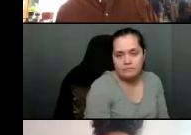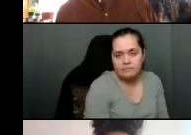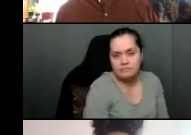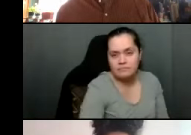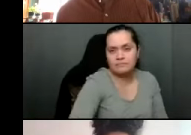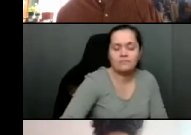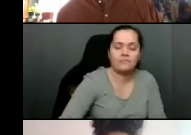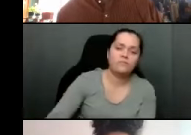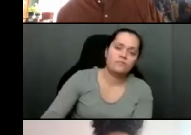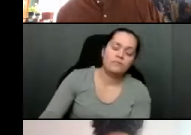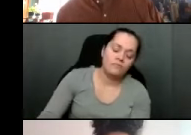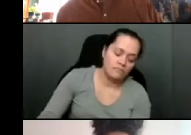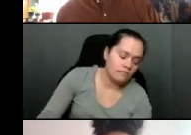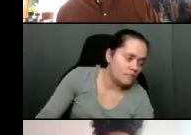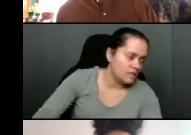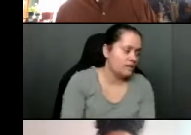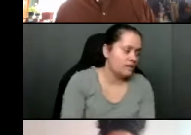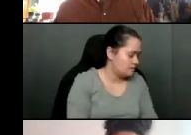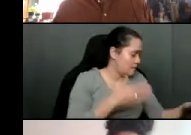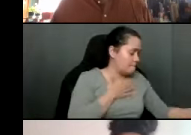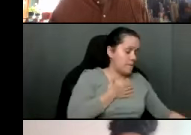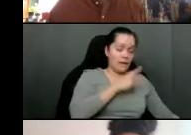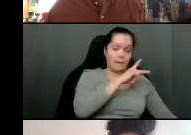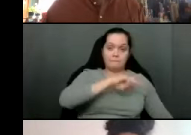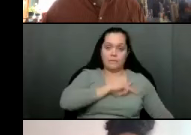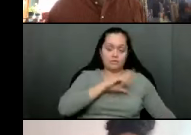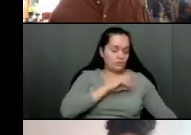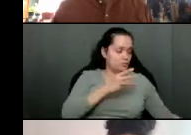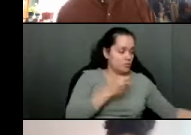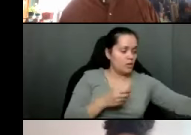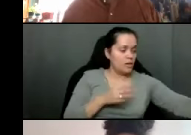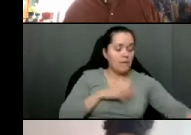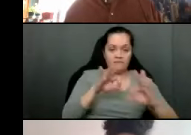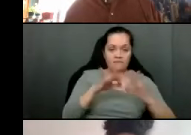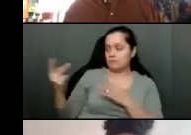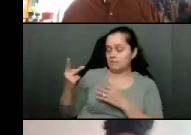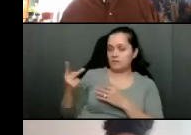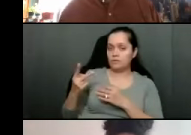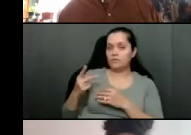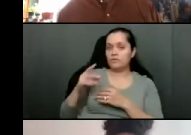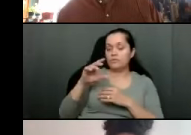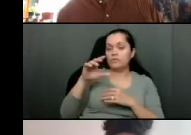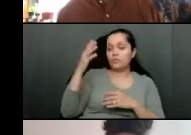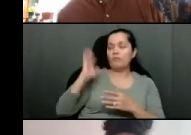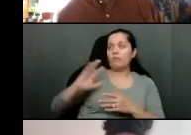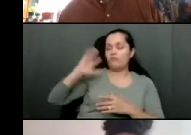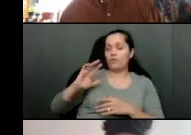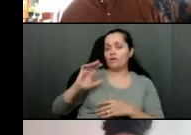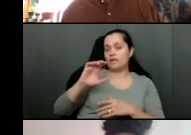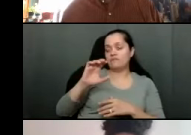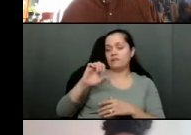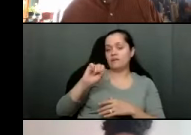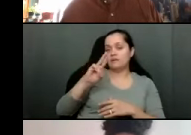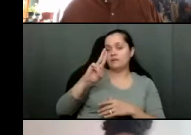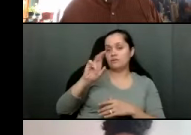I'll give you my personal story. My family and I used to live in Sioux Falls, South Dakota. Quite a few years ago, lived in Sioux Falls,